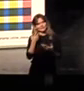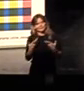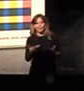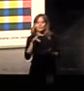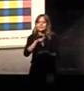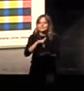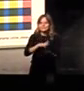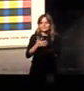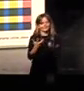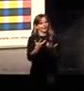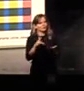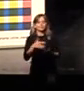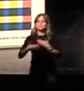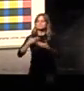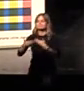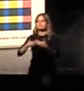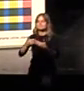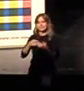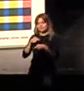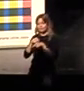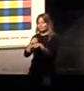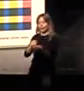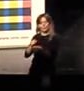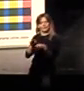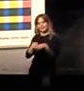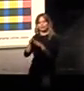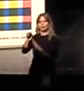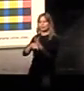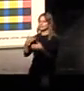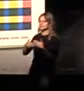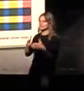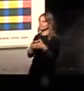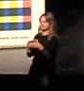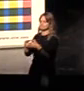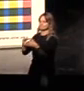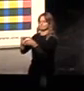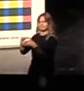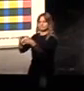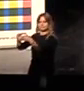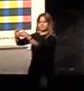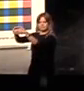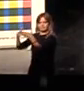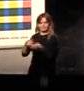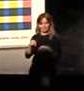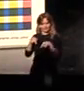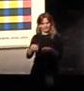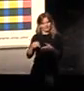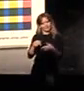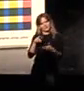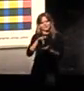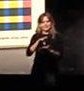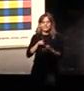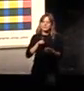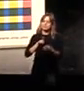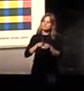life is in oppositie met nationale politie er ben het i&c post nationaal park of society